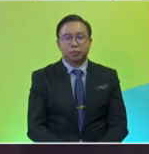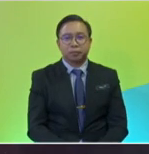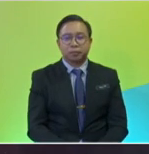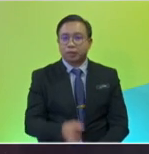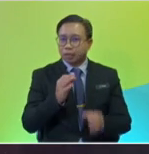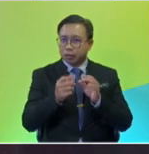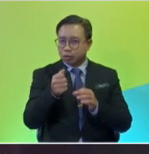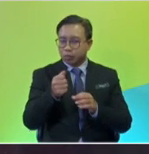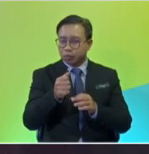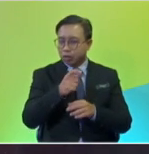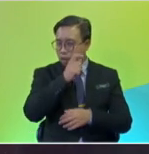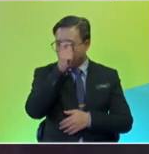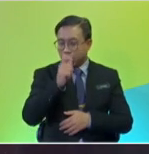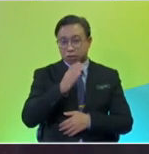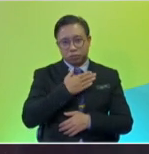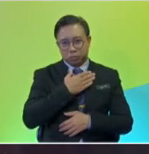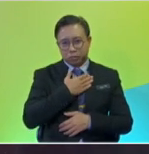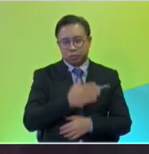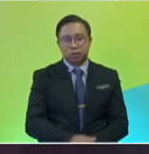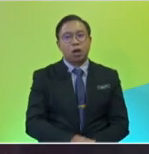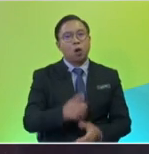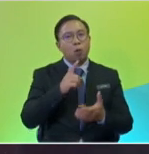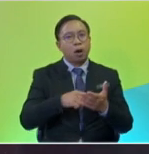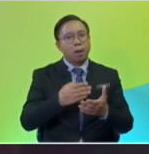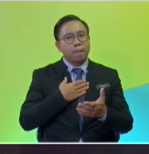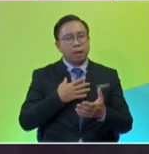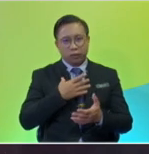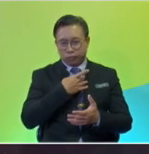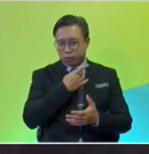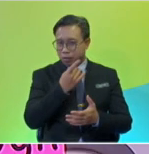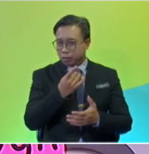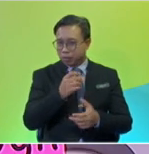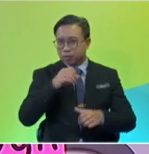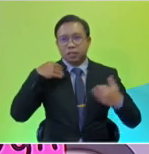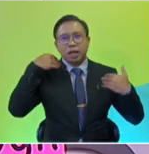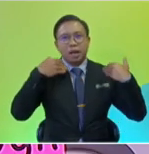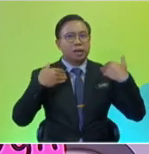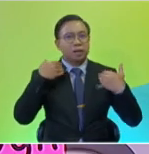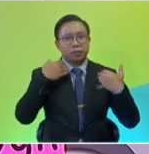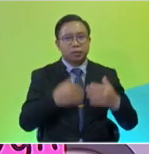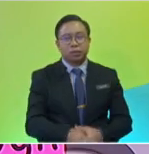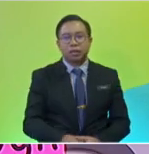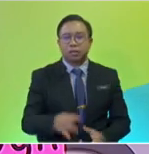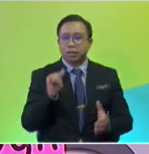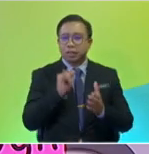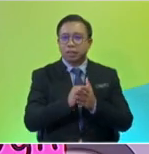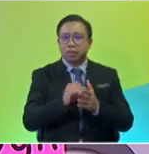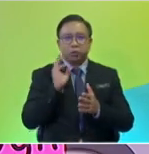if you ask me, So, what's my favorite animal? Okay, it will be